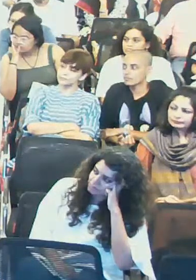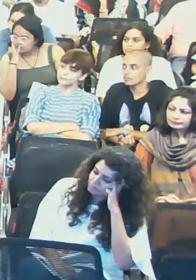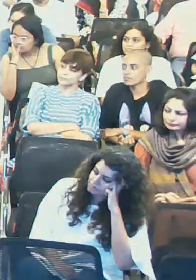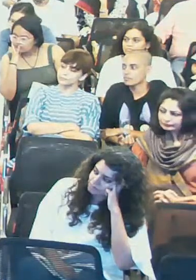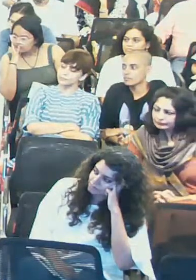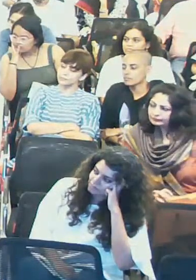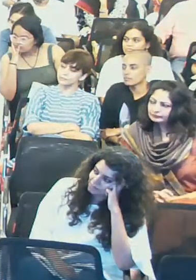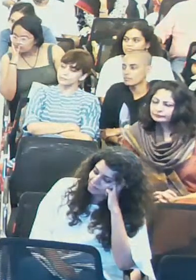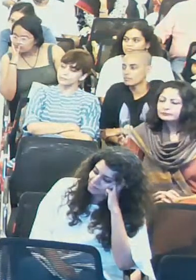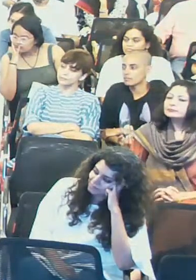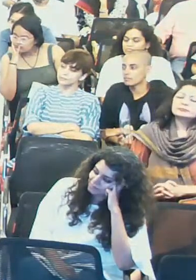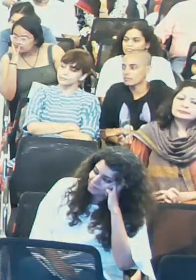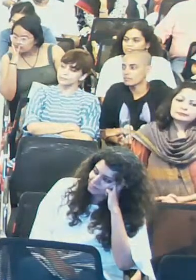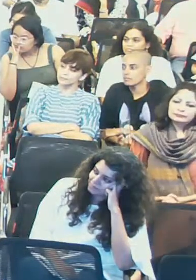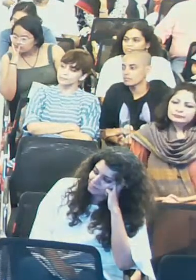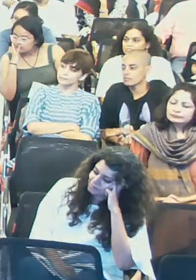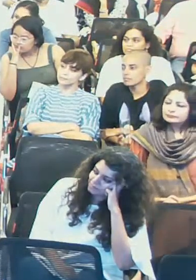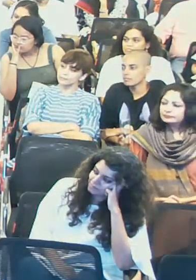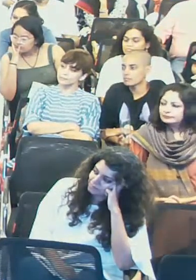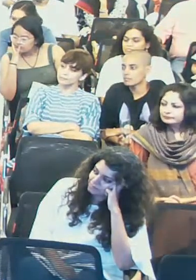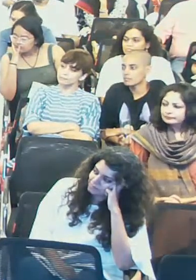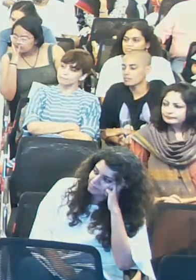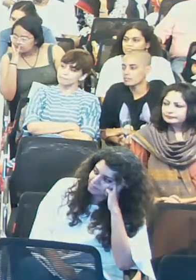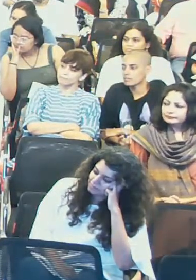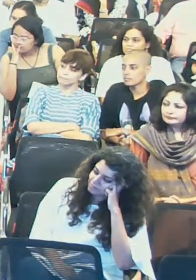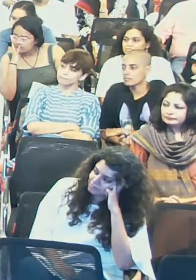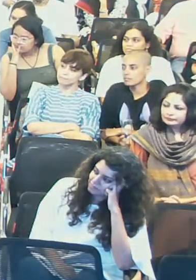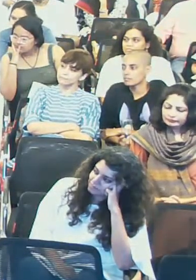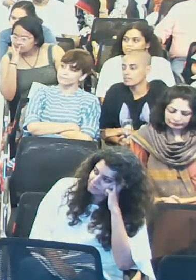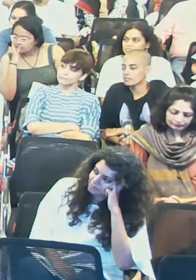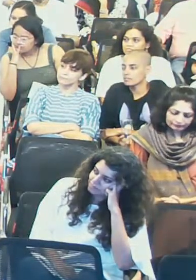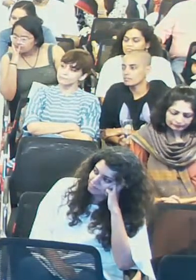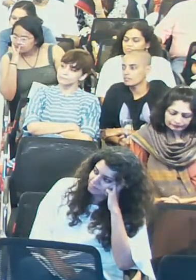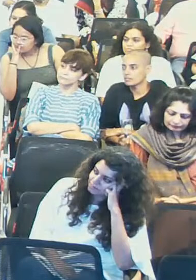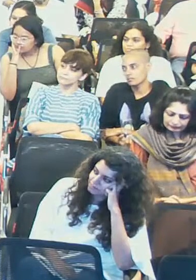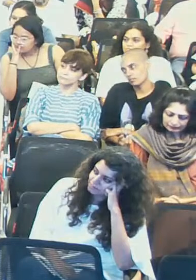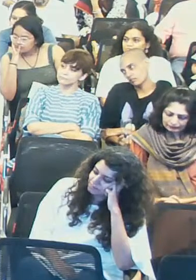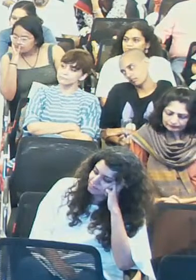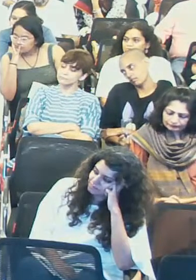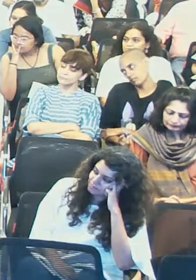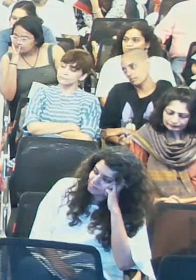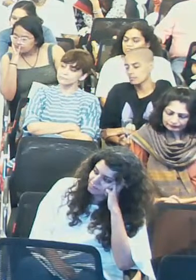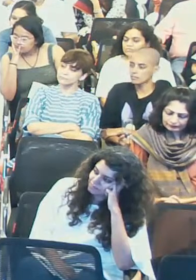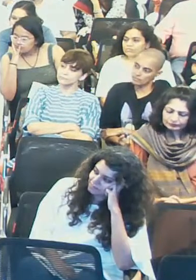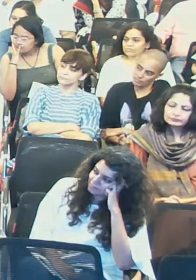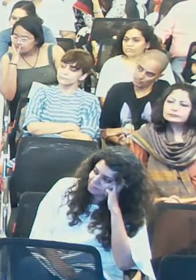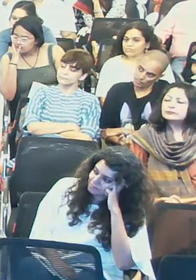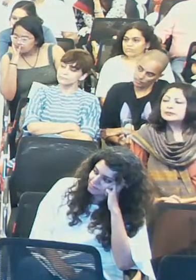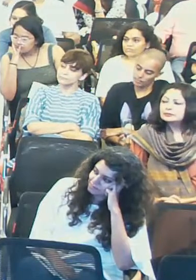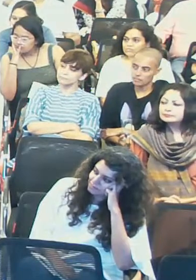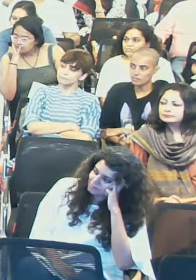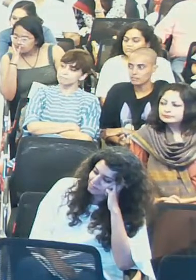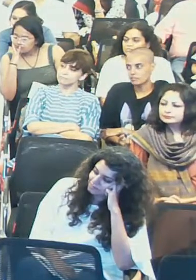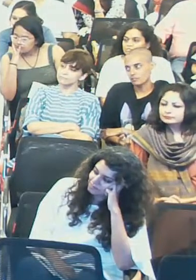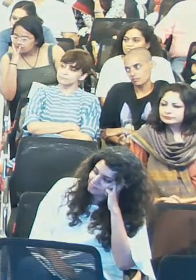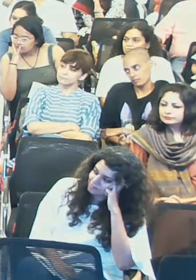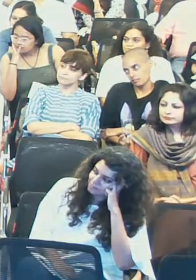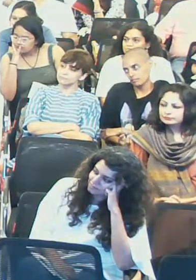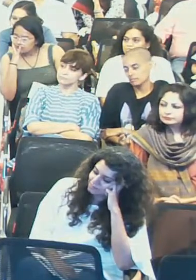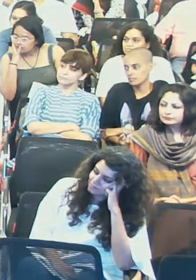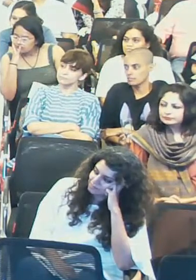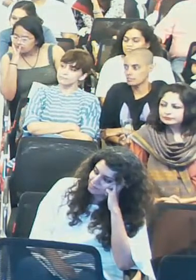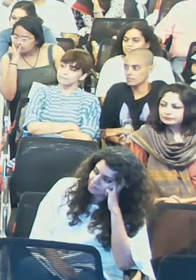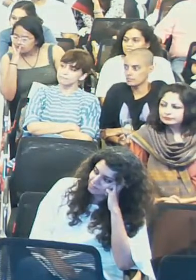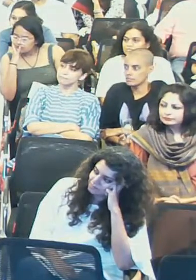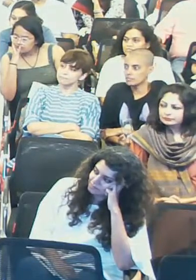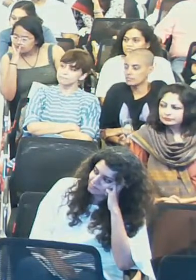in lifestyle. And I've had several TV people, calling me at one point, who said like, we want to come and interview you.